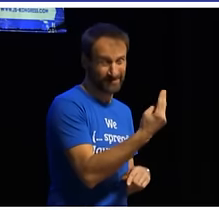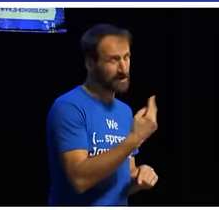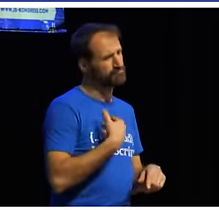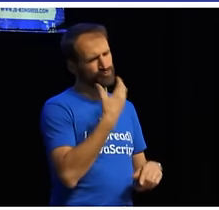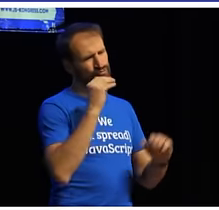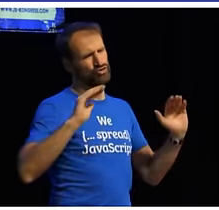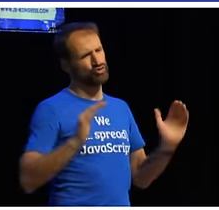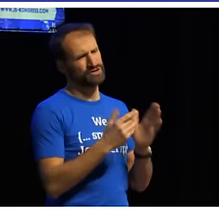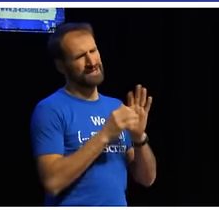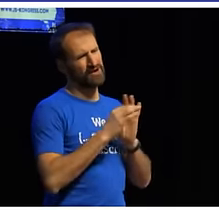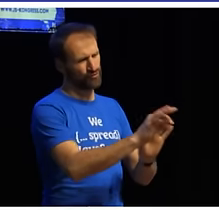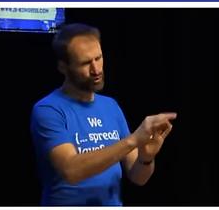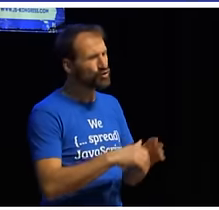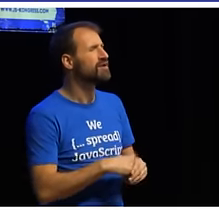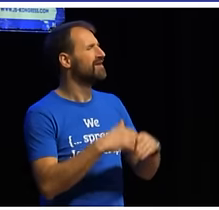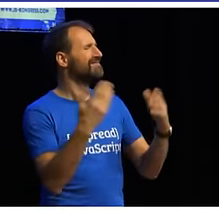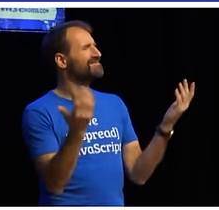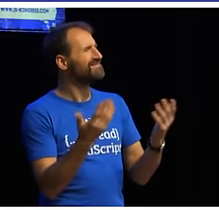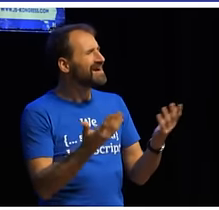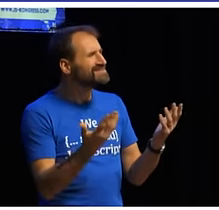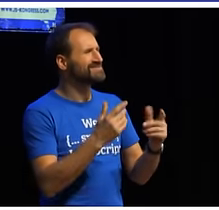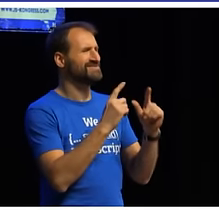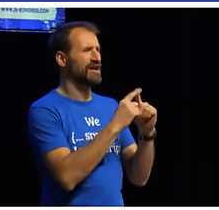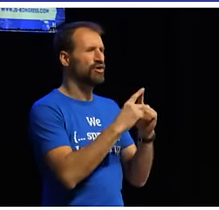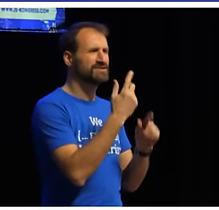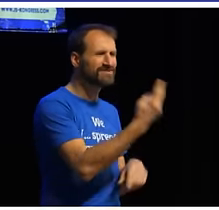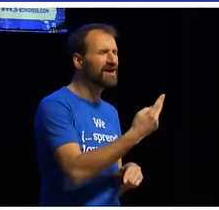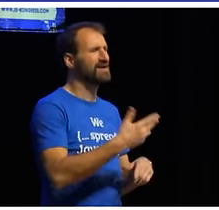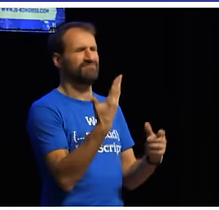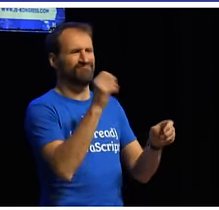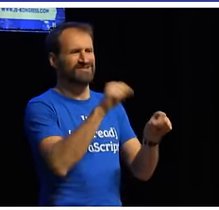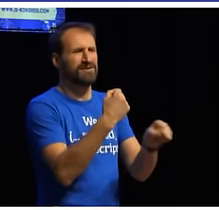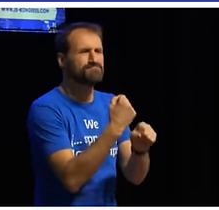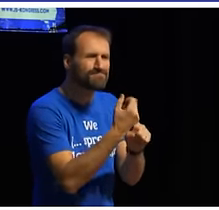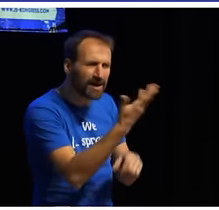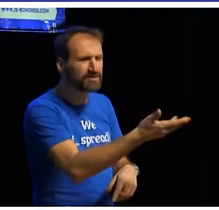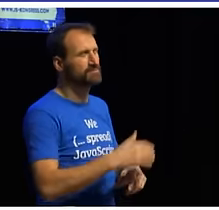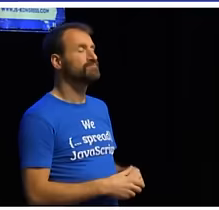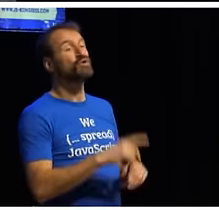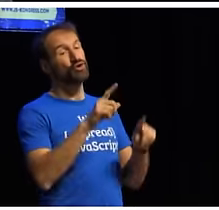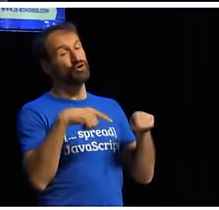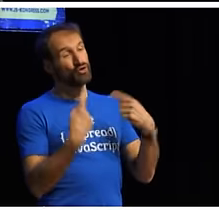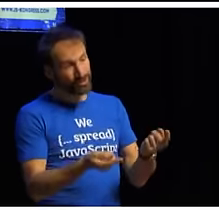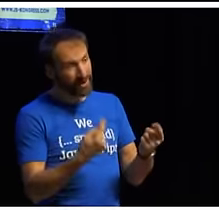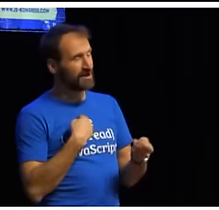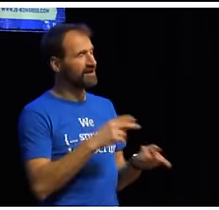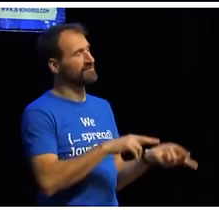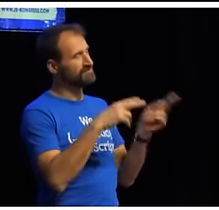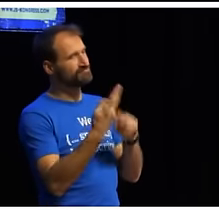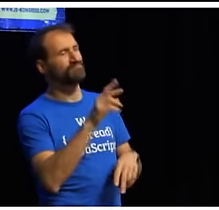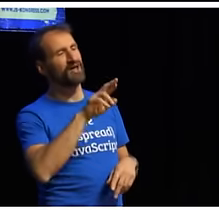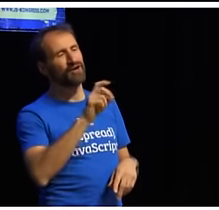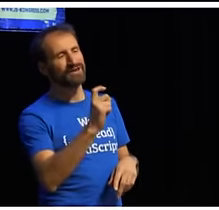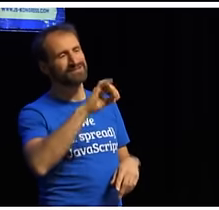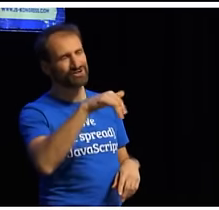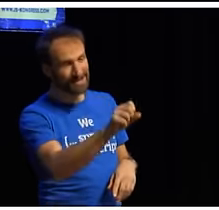introduction. What's Angular 2? What can you do with that? And then move on to RxJS and show you the basics